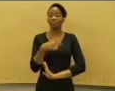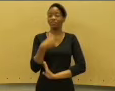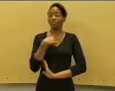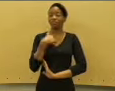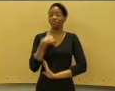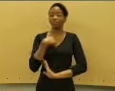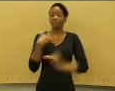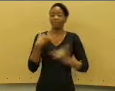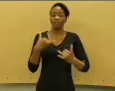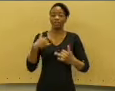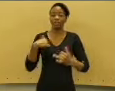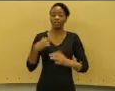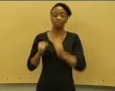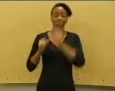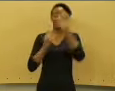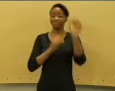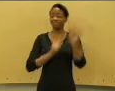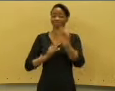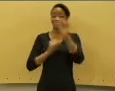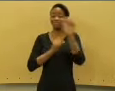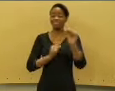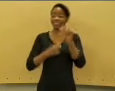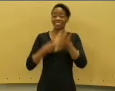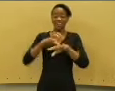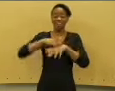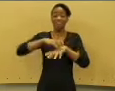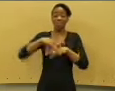get everybody on this vibrator train.